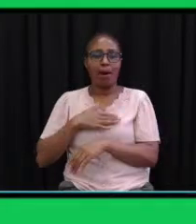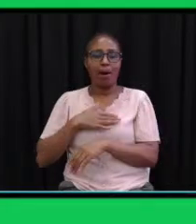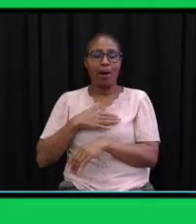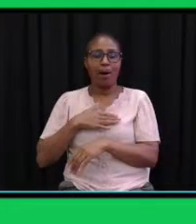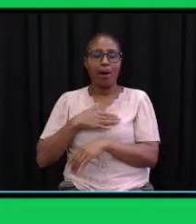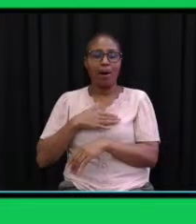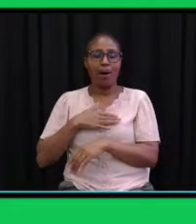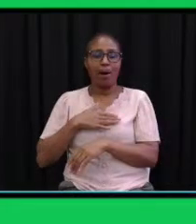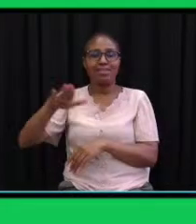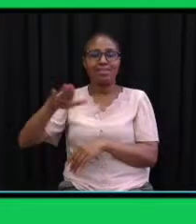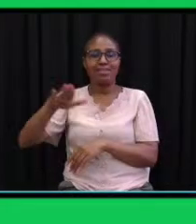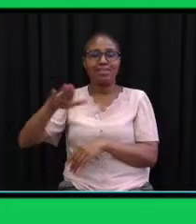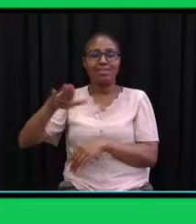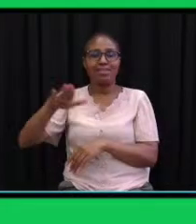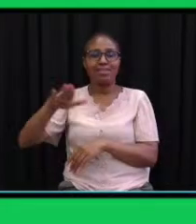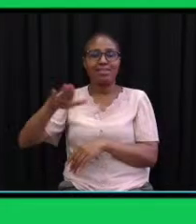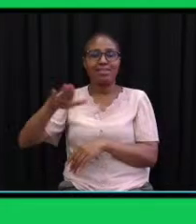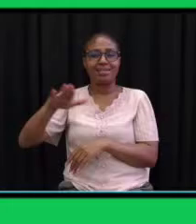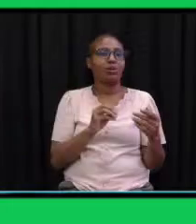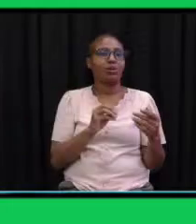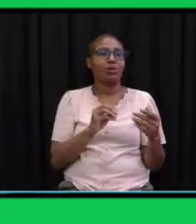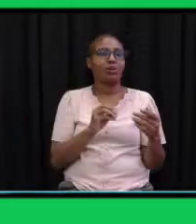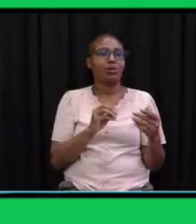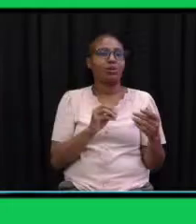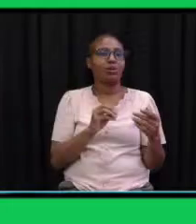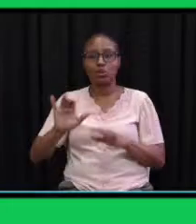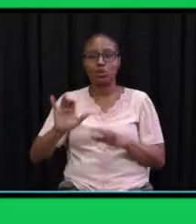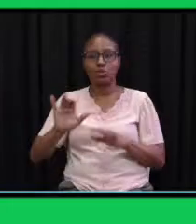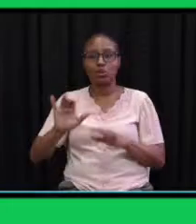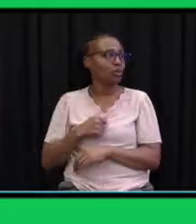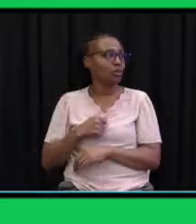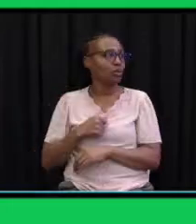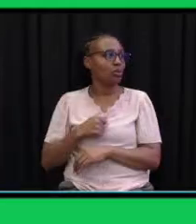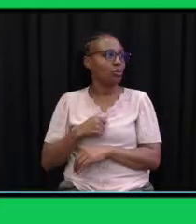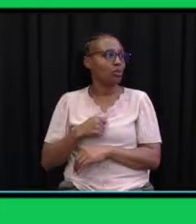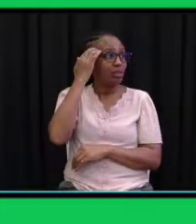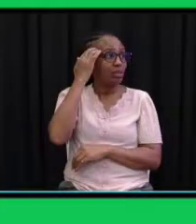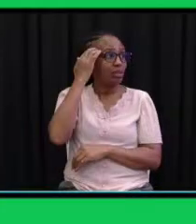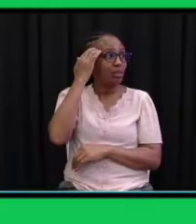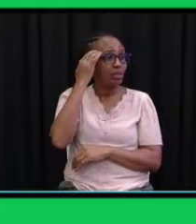plastic carbon. That's it.